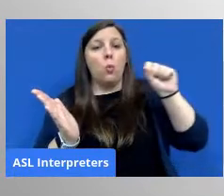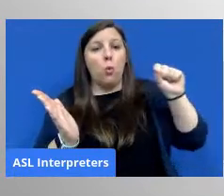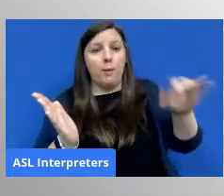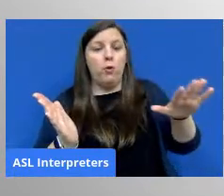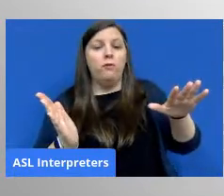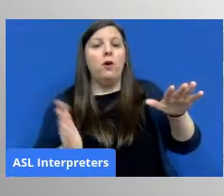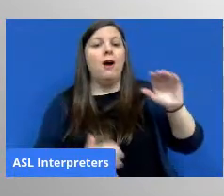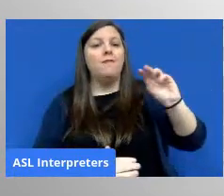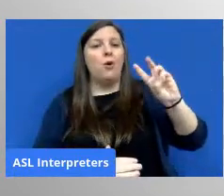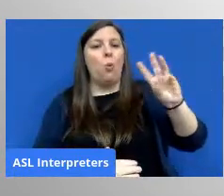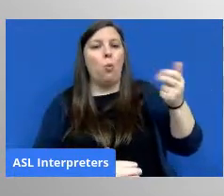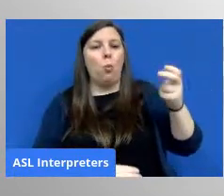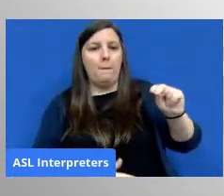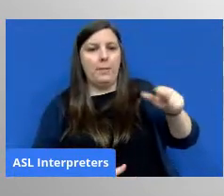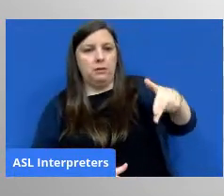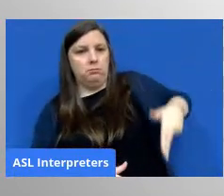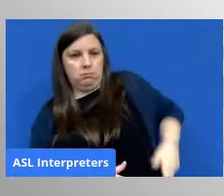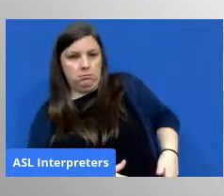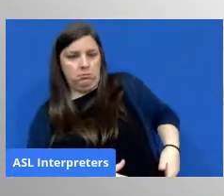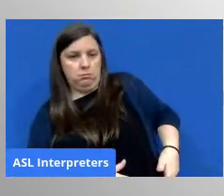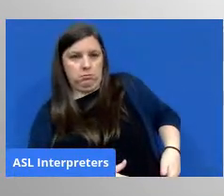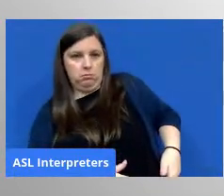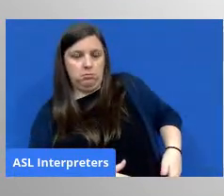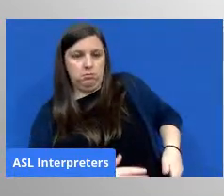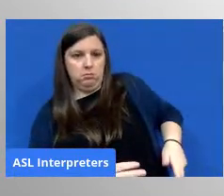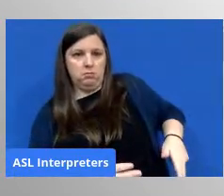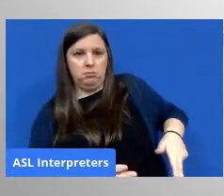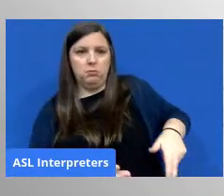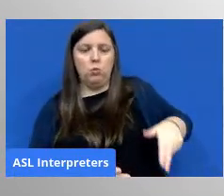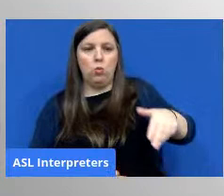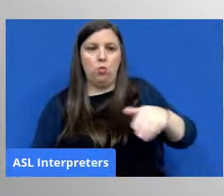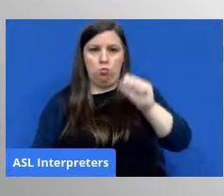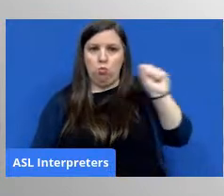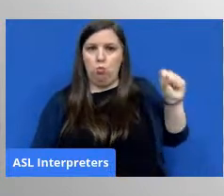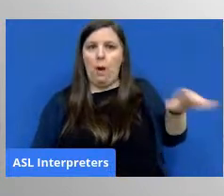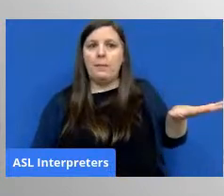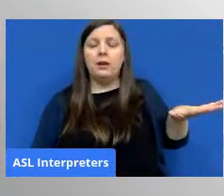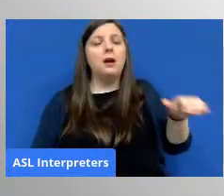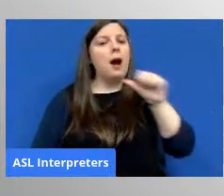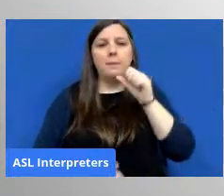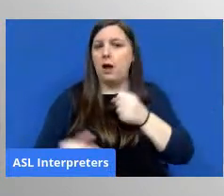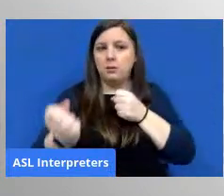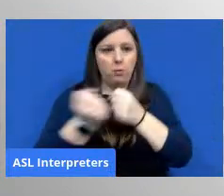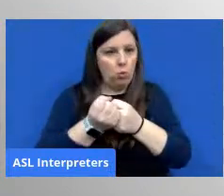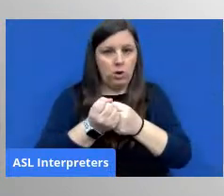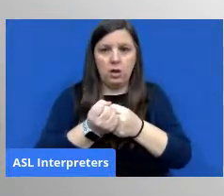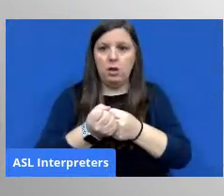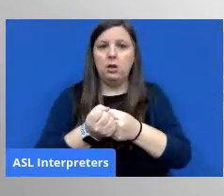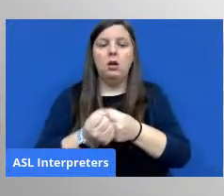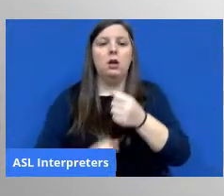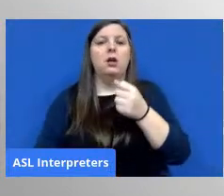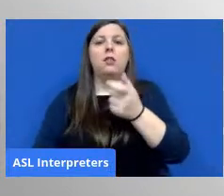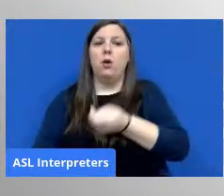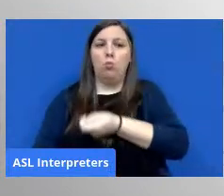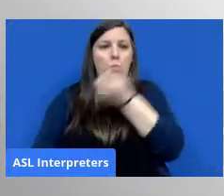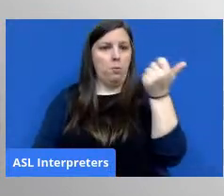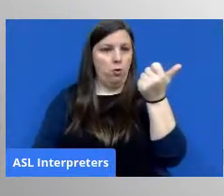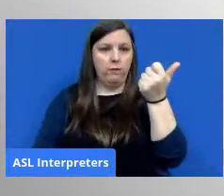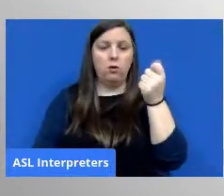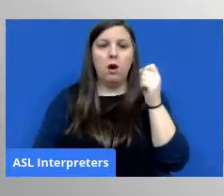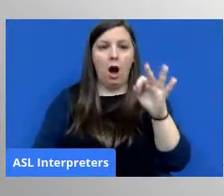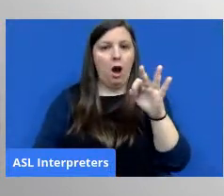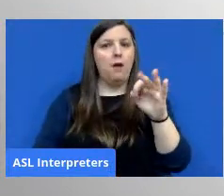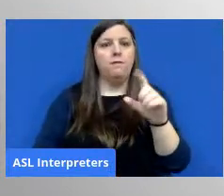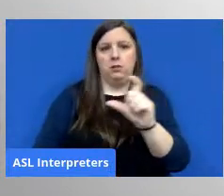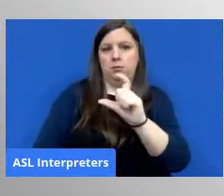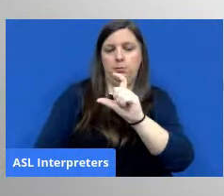sidearms. I am not supporting the removal of security. There are